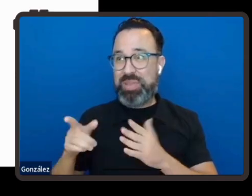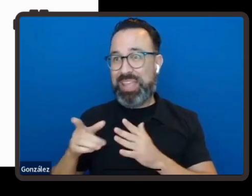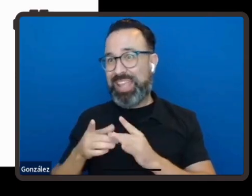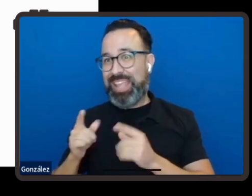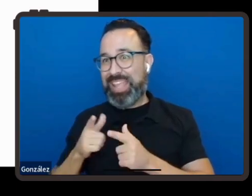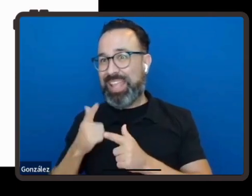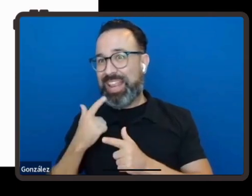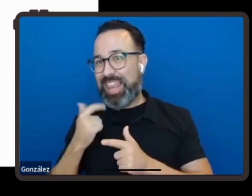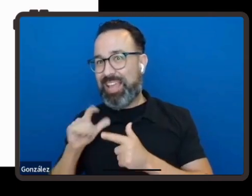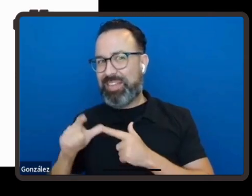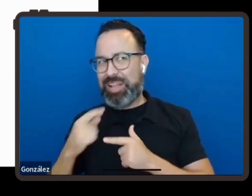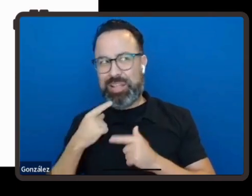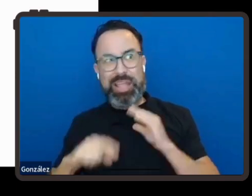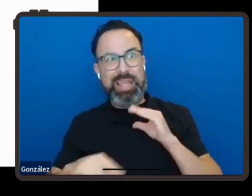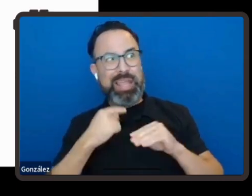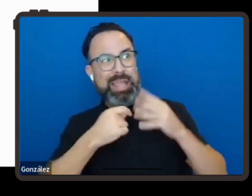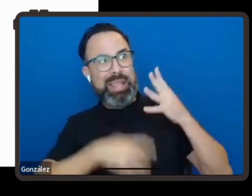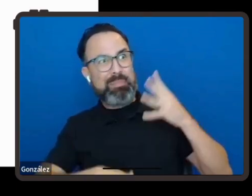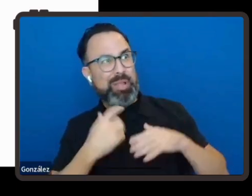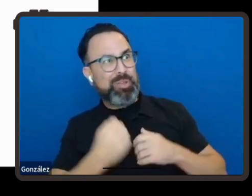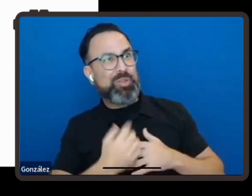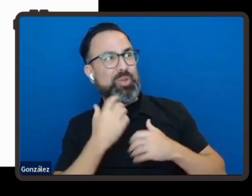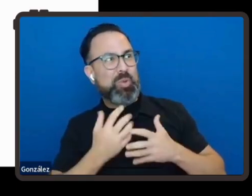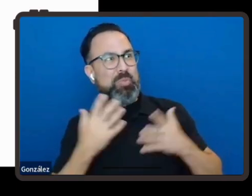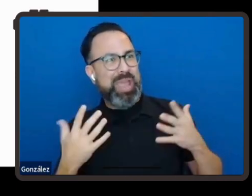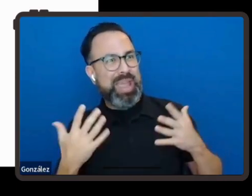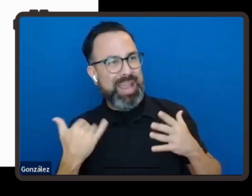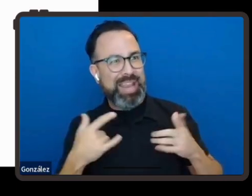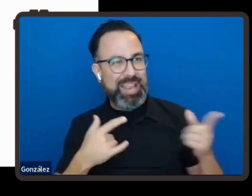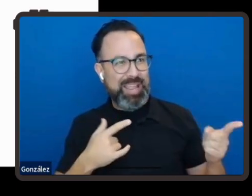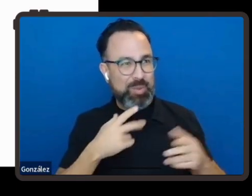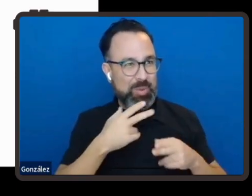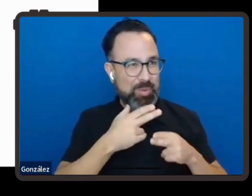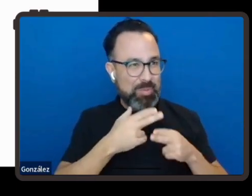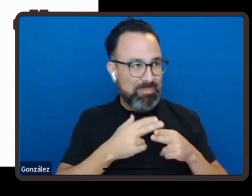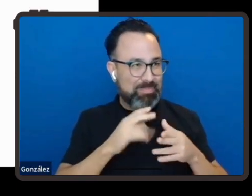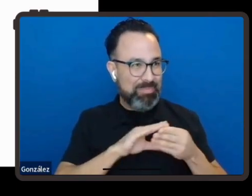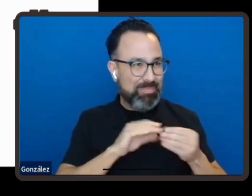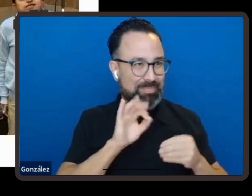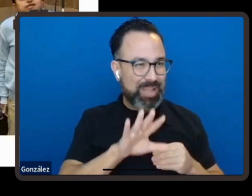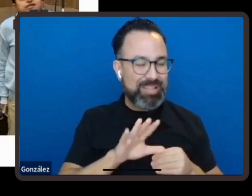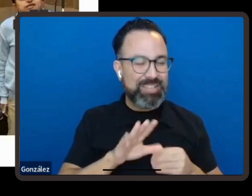done, Jeremy. I think he's on the webinar. Okay, next slide.